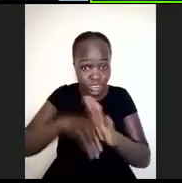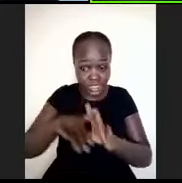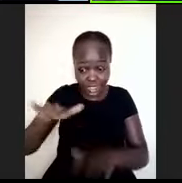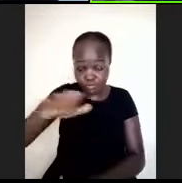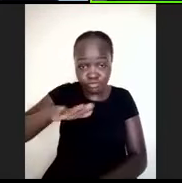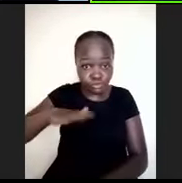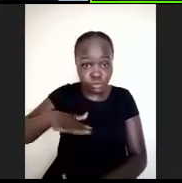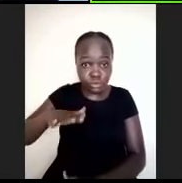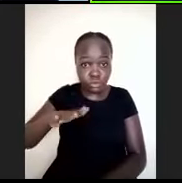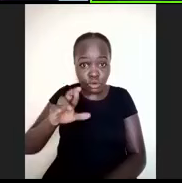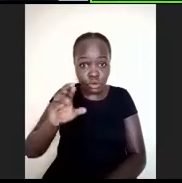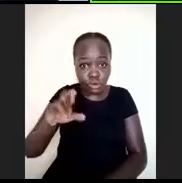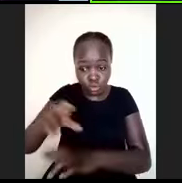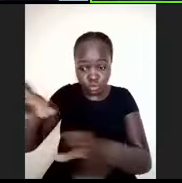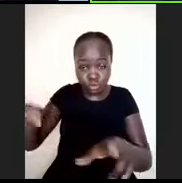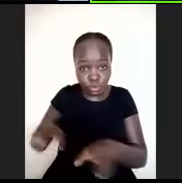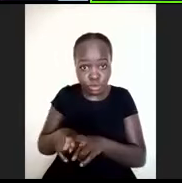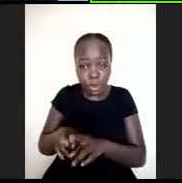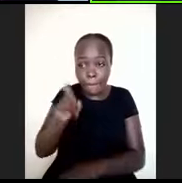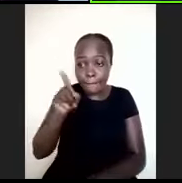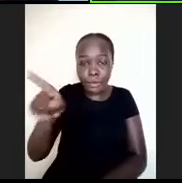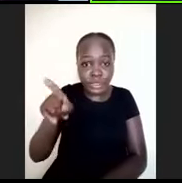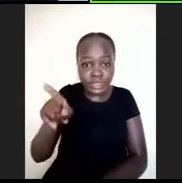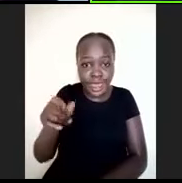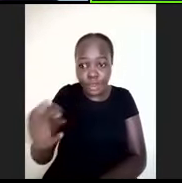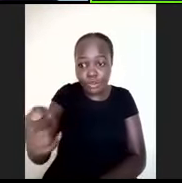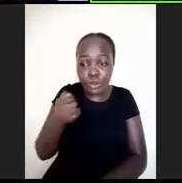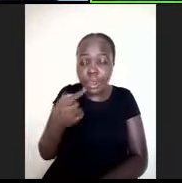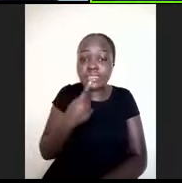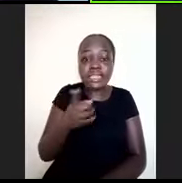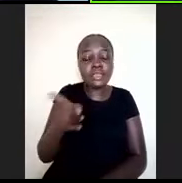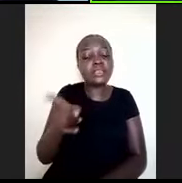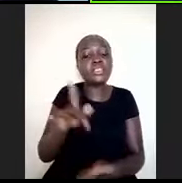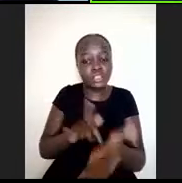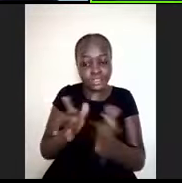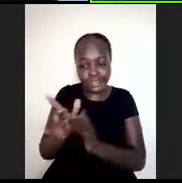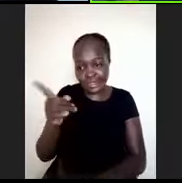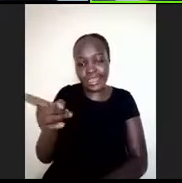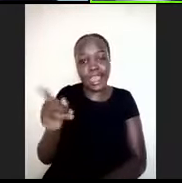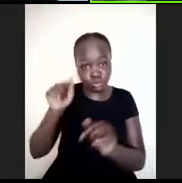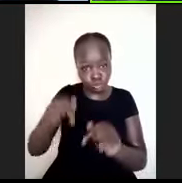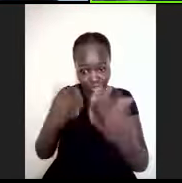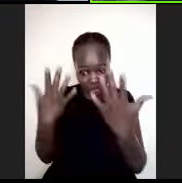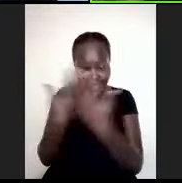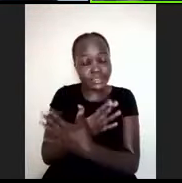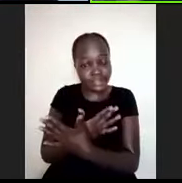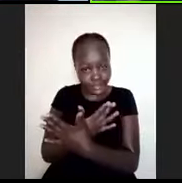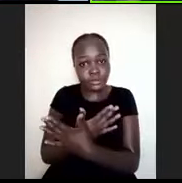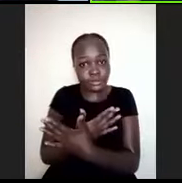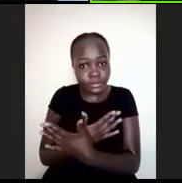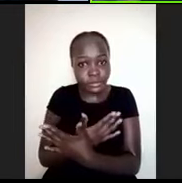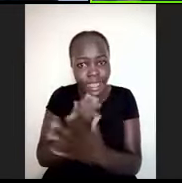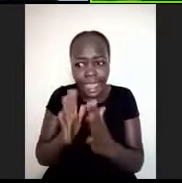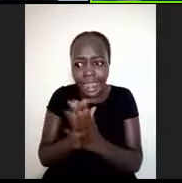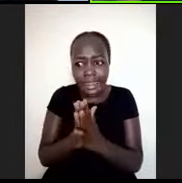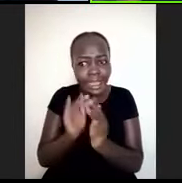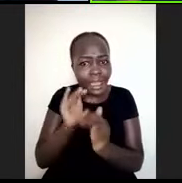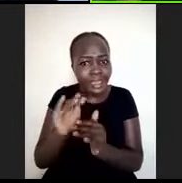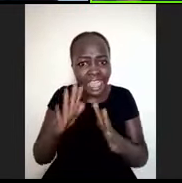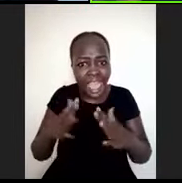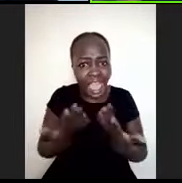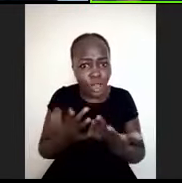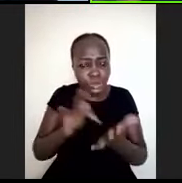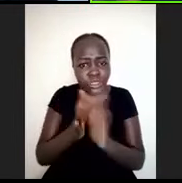He pointed at his chest of drawers and he said, Jesus was here at night. And I asked him, how does Jesus look